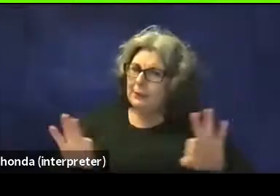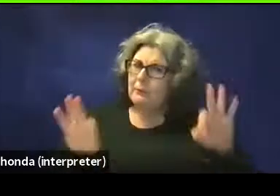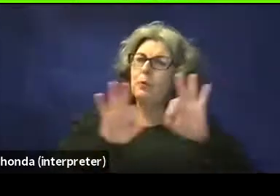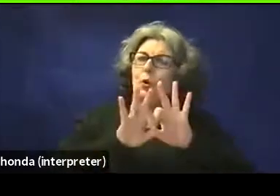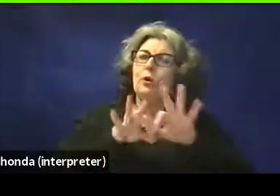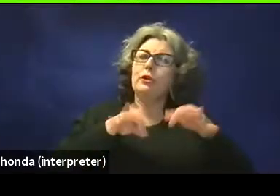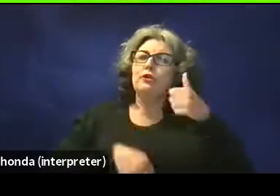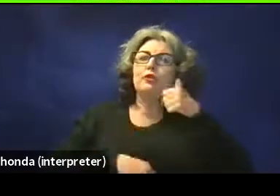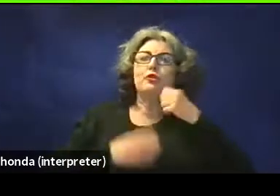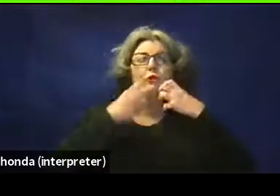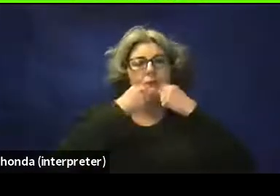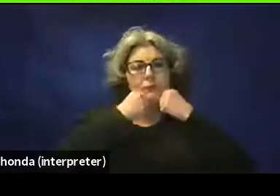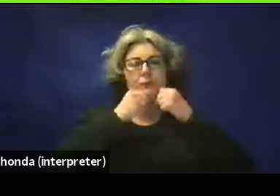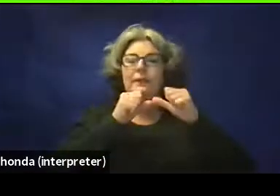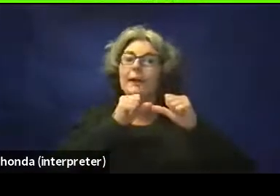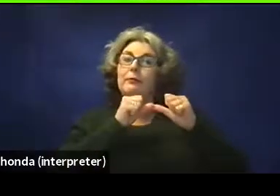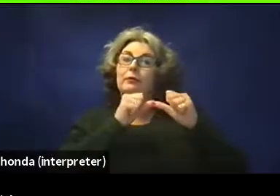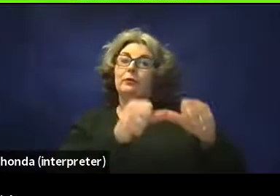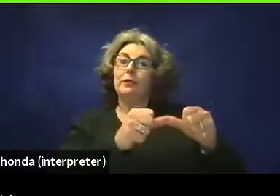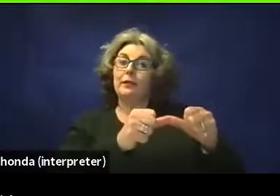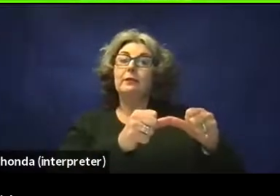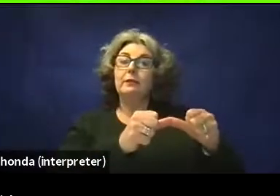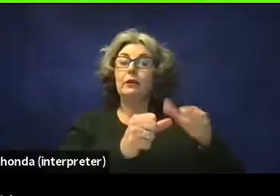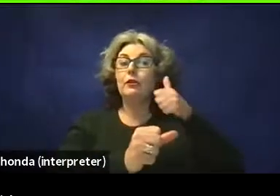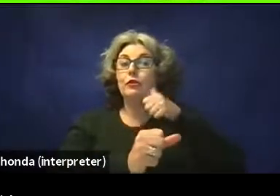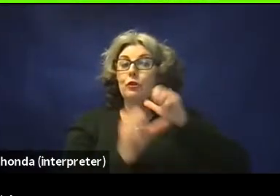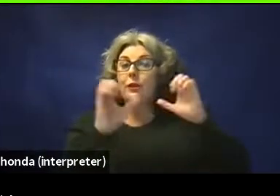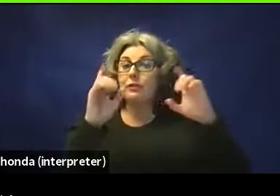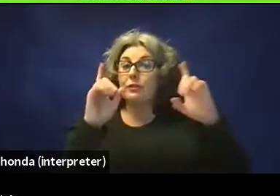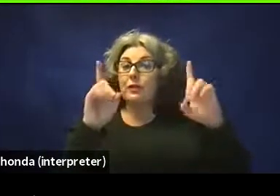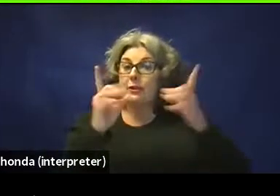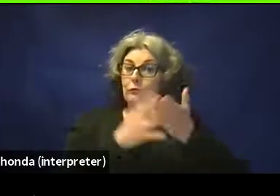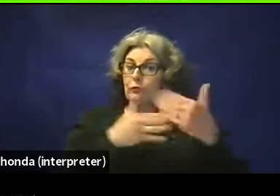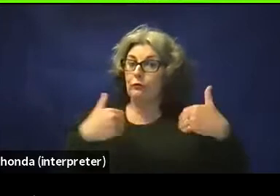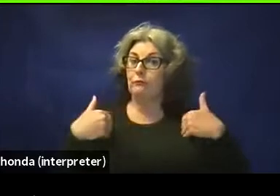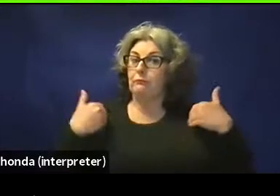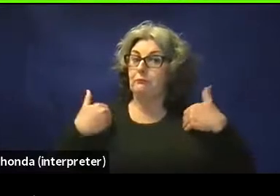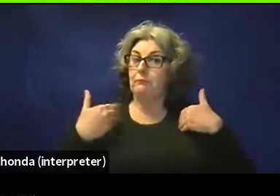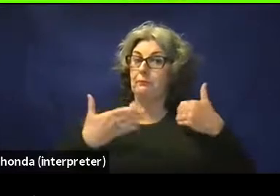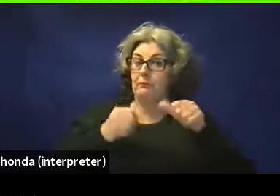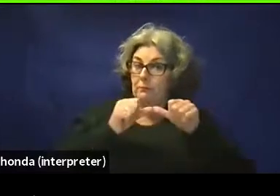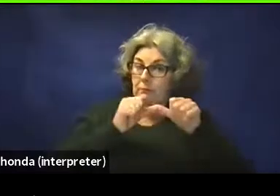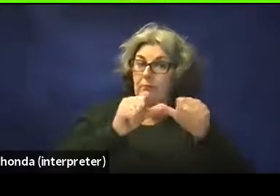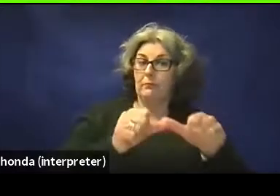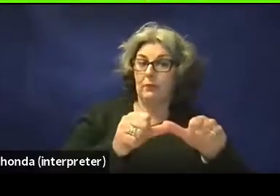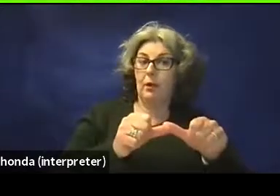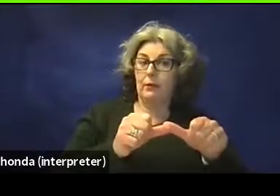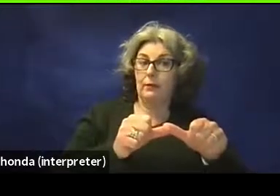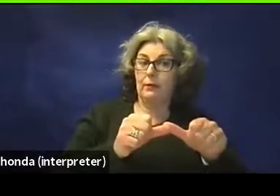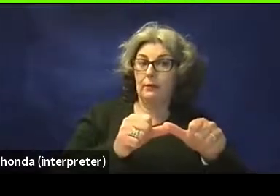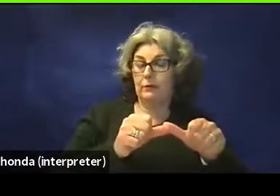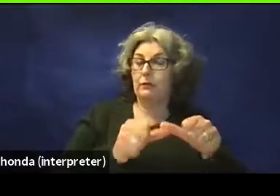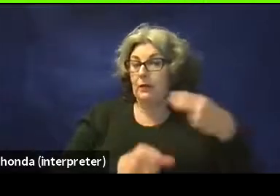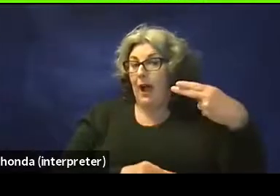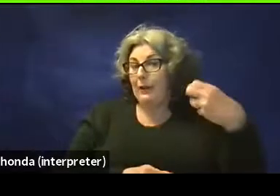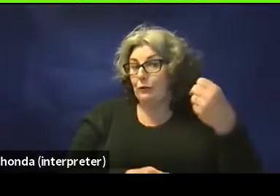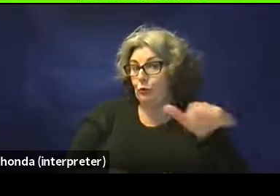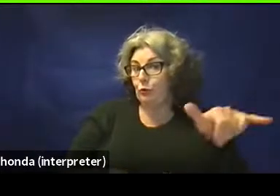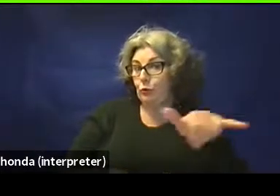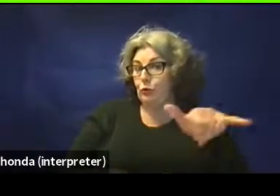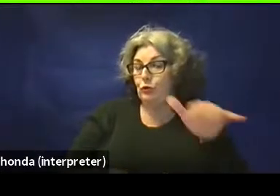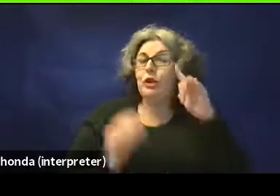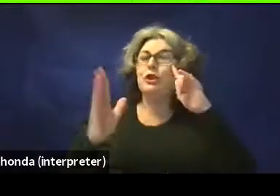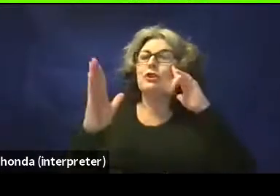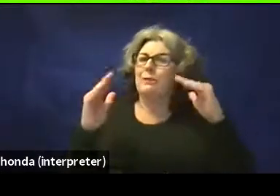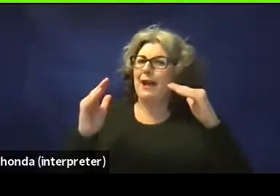to a girl being able to continue her education through adolescence and hopefully through secondary school. So I'm